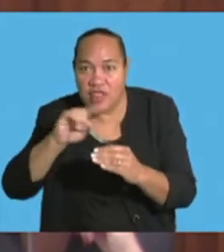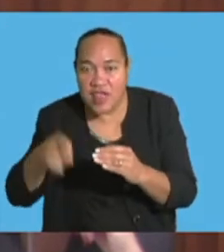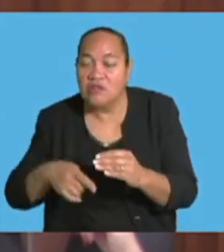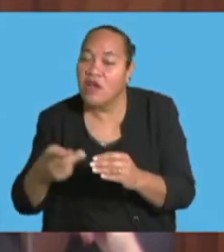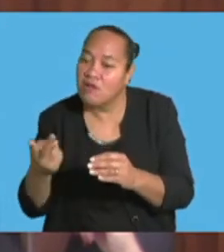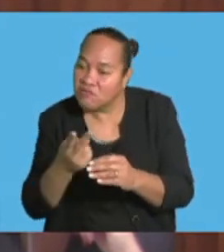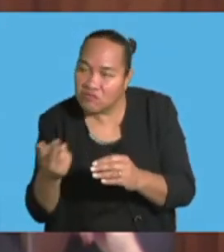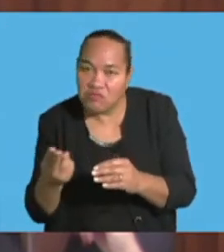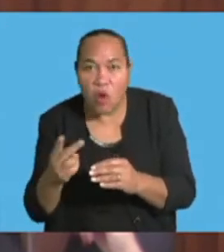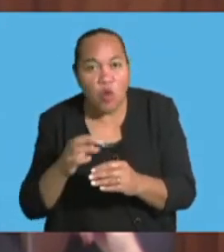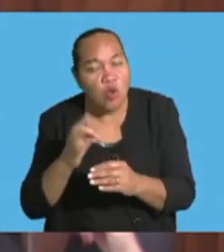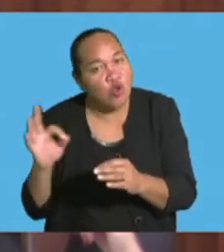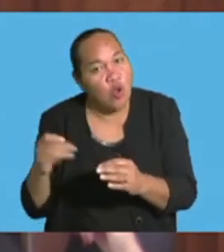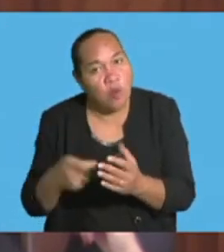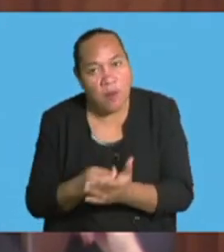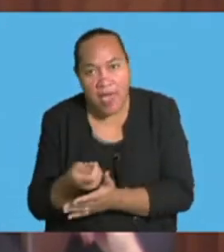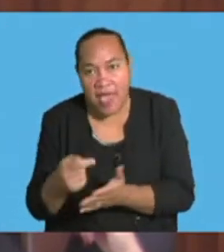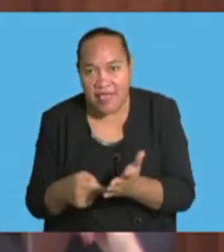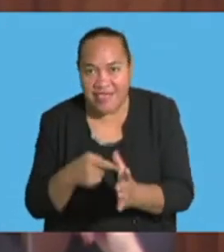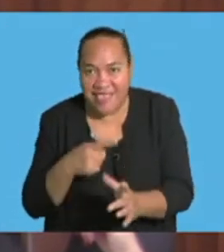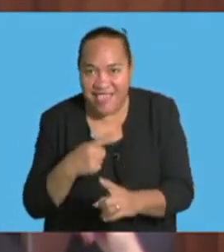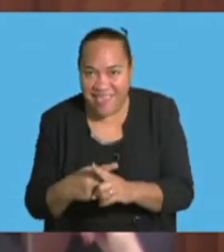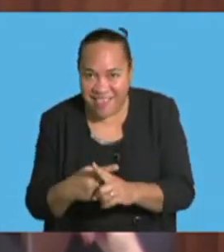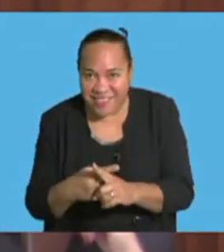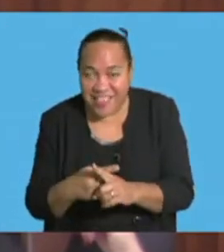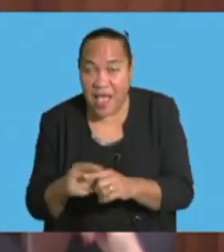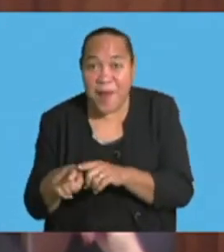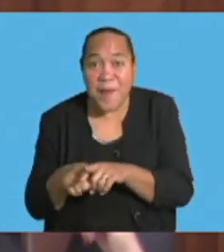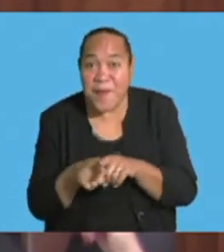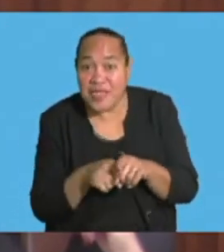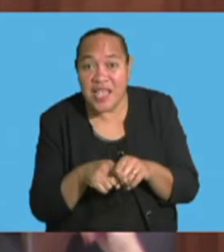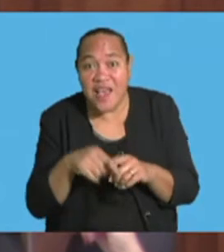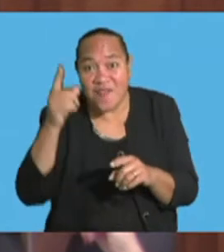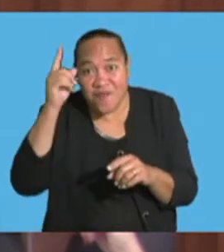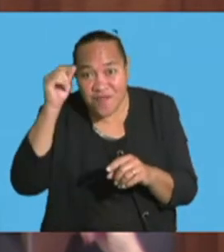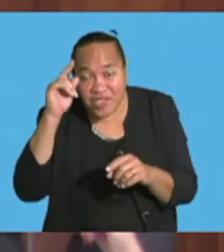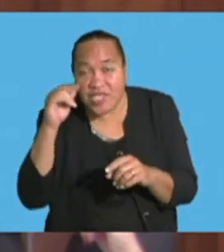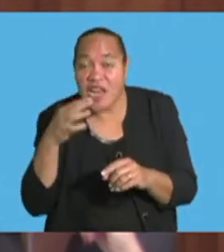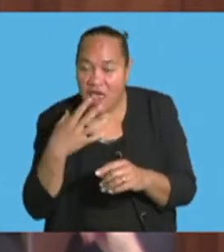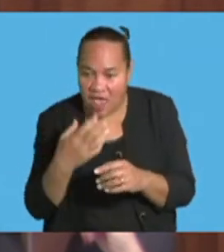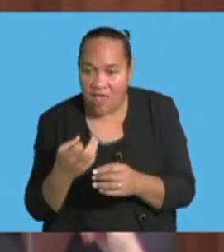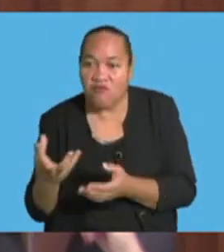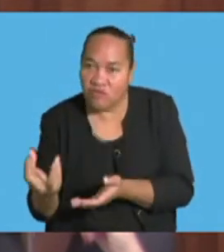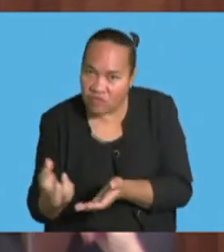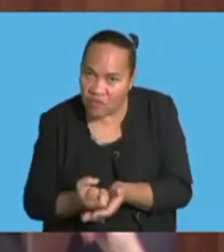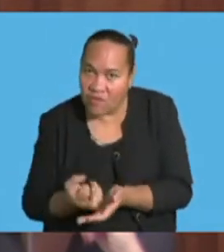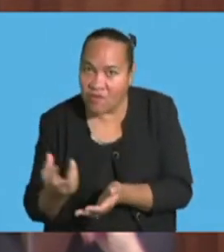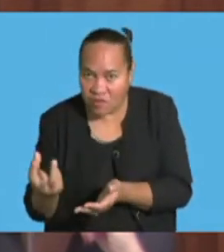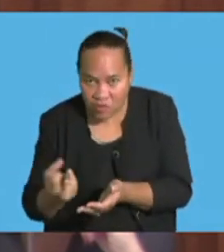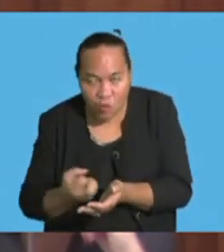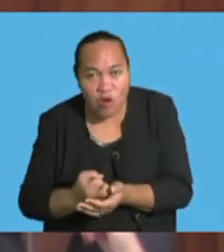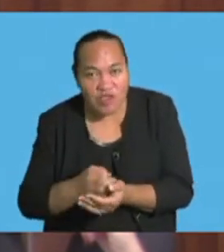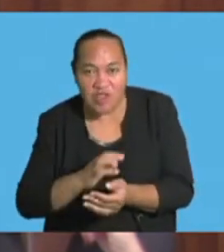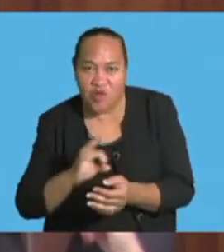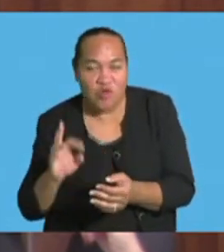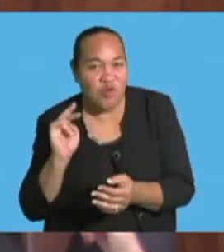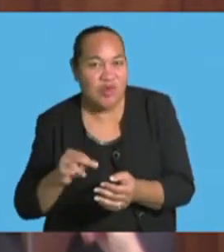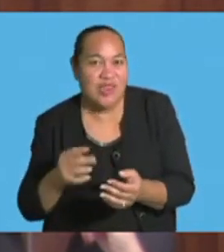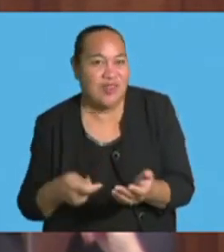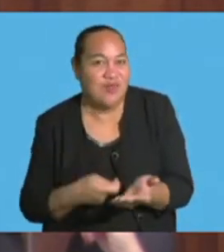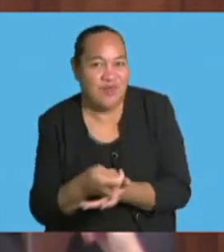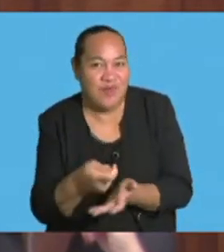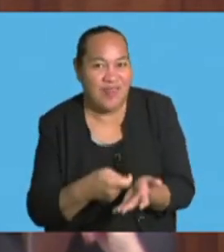up to $60,000. This means Fijians now have more disposable income at hand for consumption